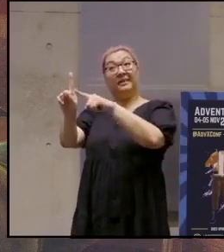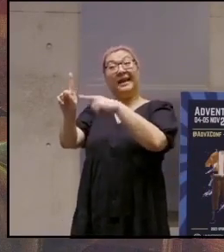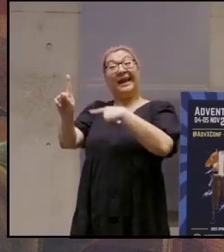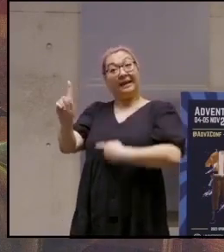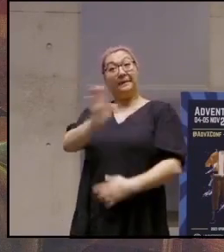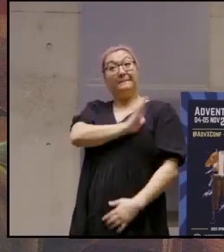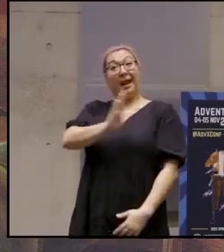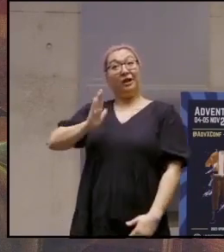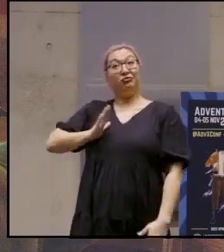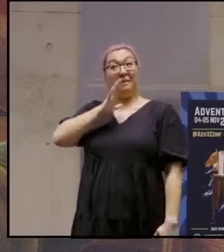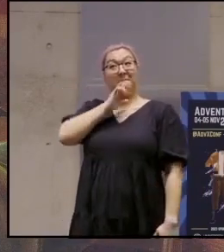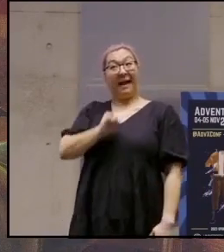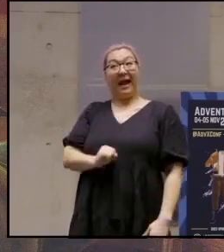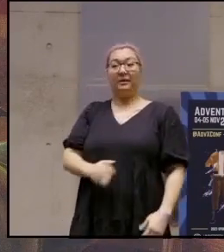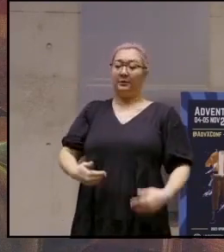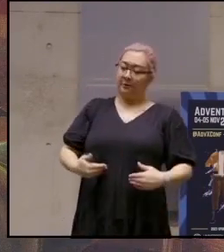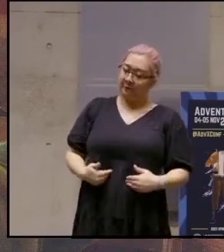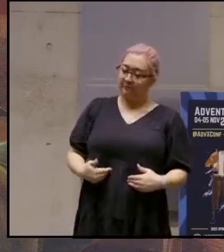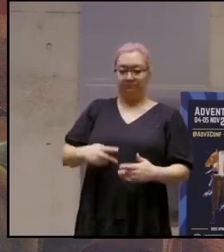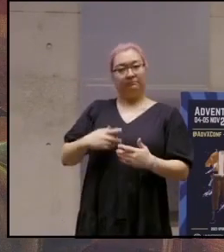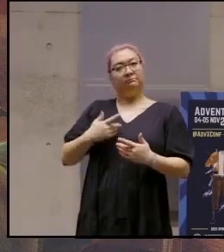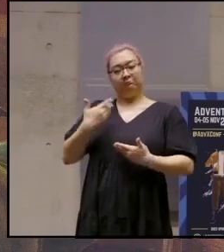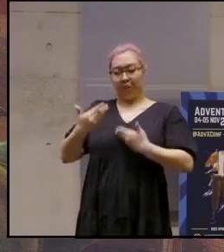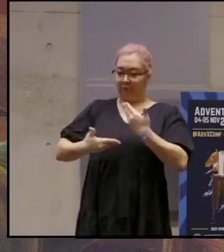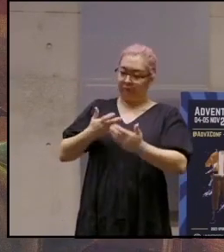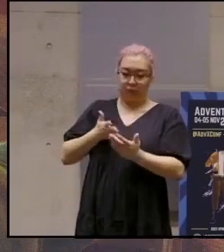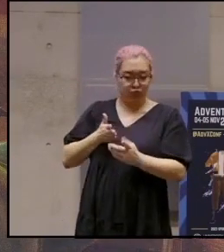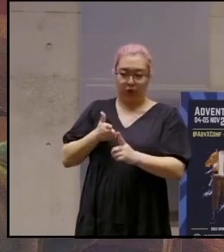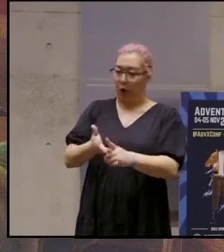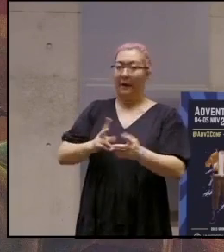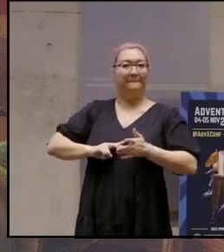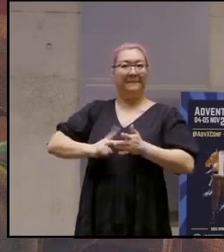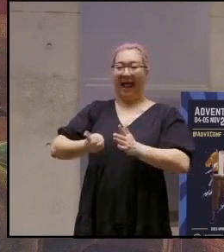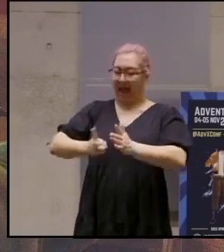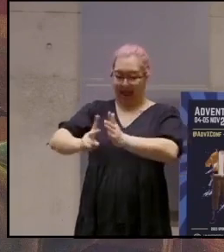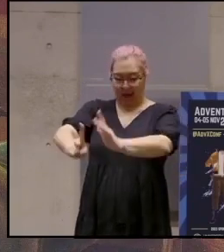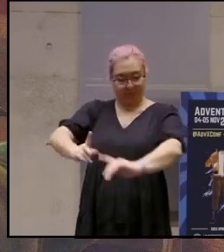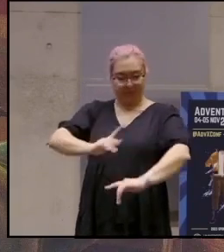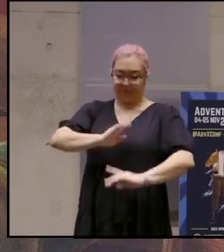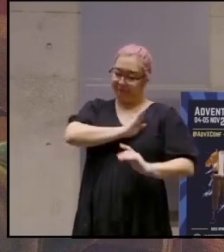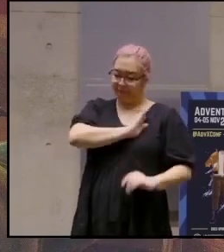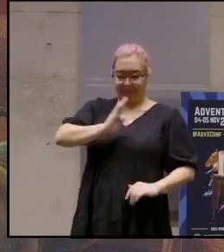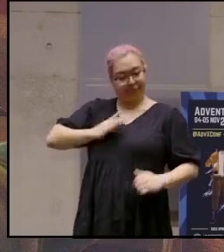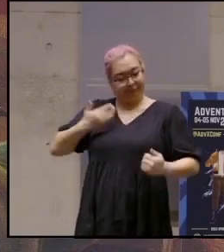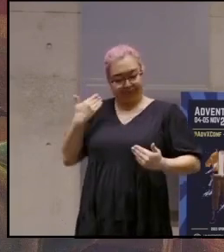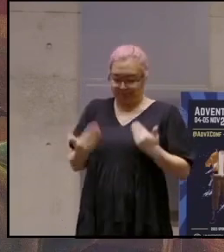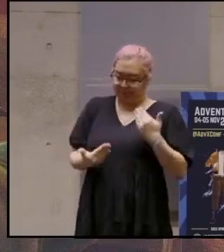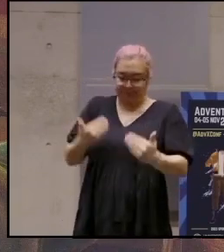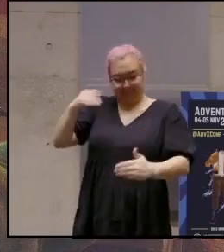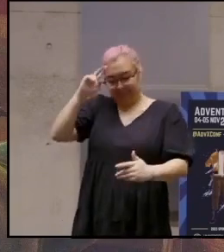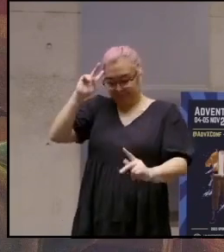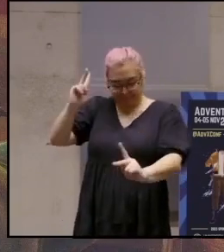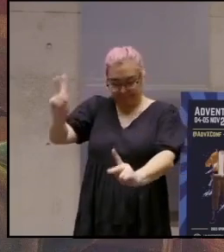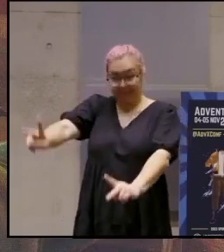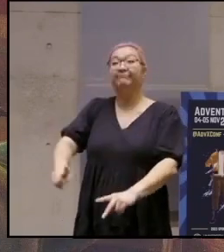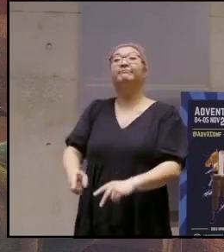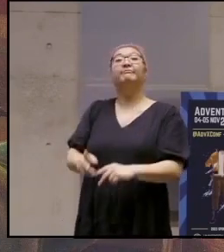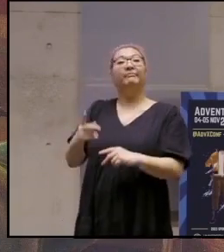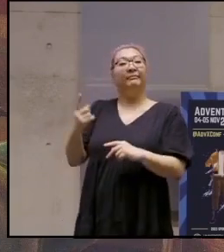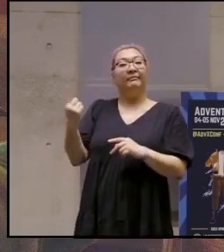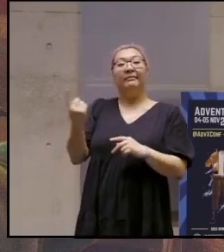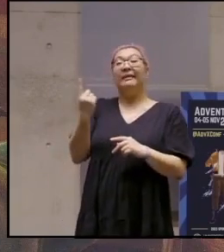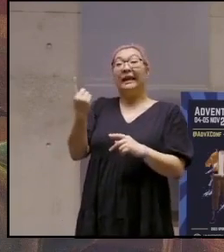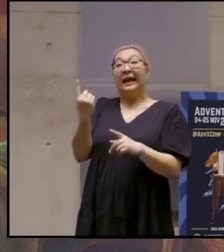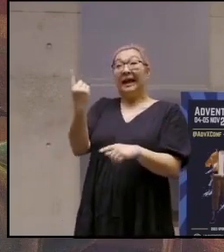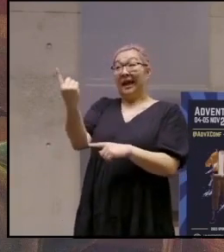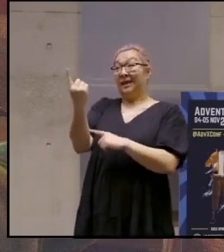had a disciplined and a planned approach for how to initiate and manage his conspiracy, right? He was a producer. But if you